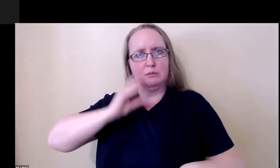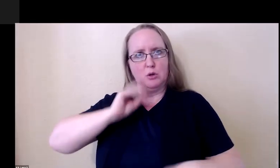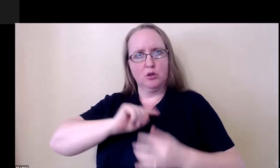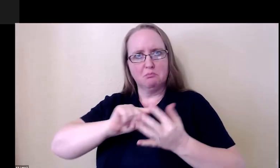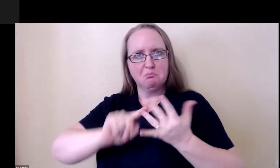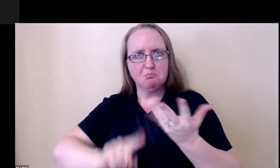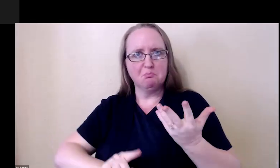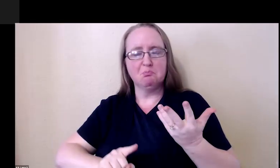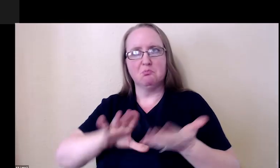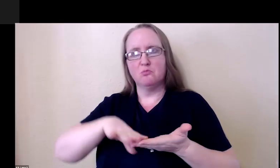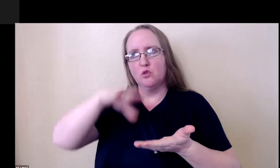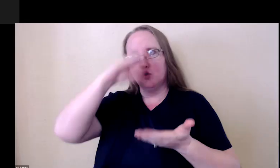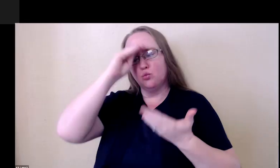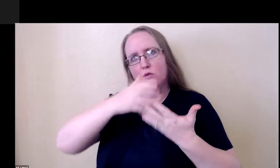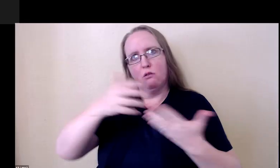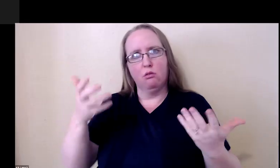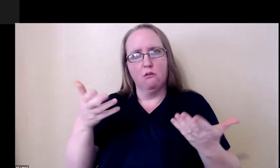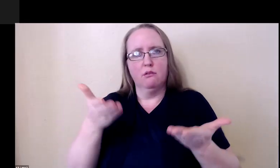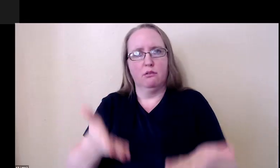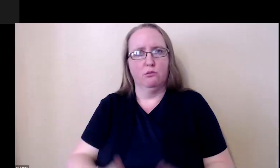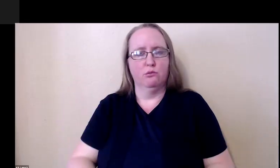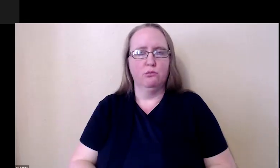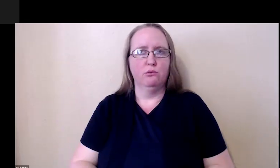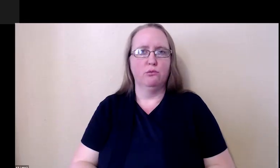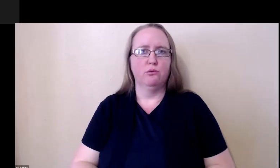and really learned a lot there, um,